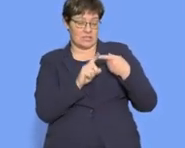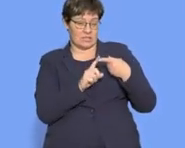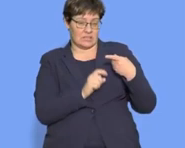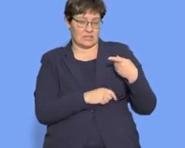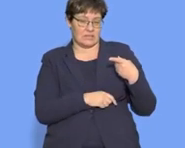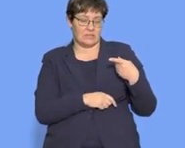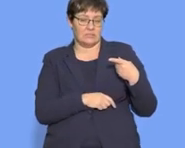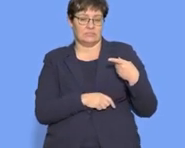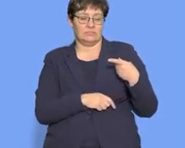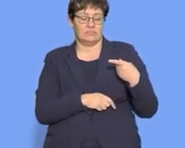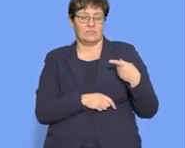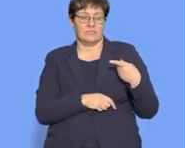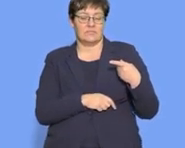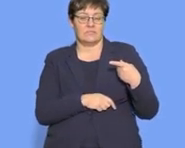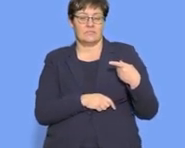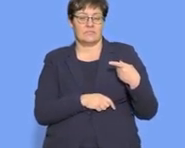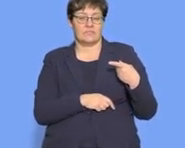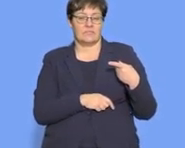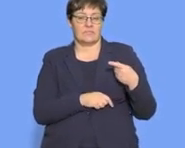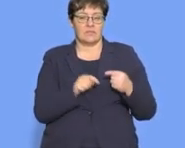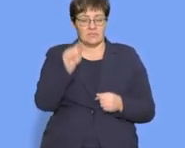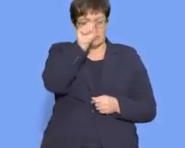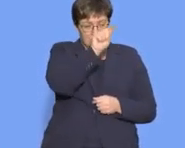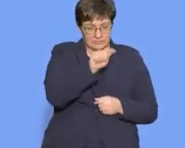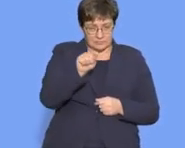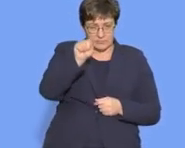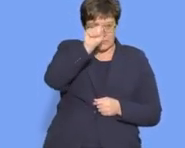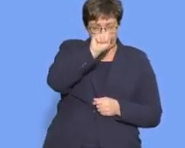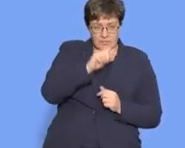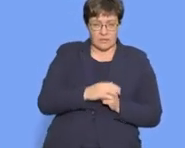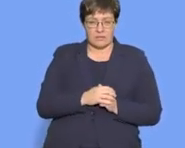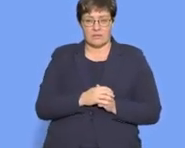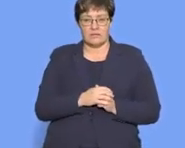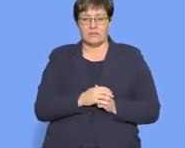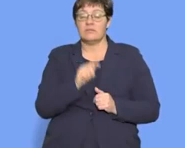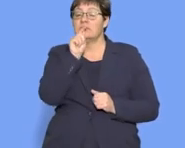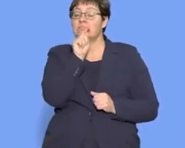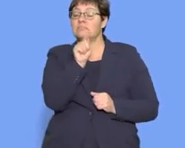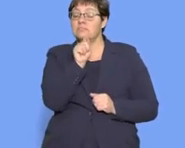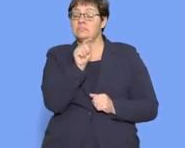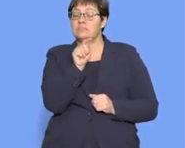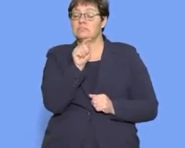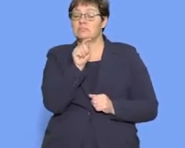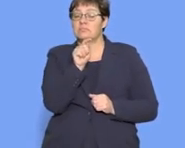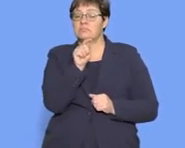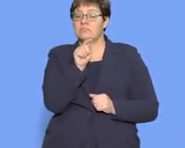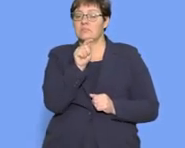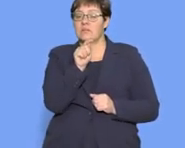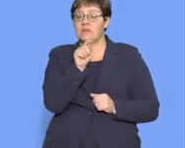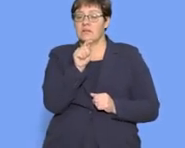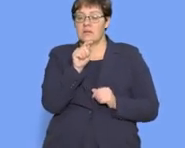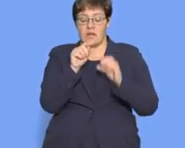is these things here, okay? And these, at the tip of the